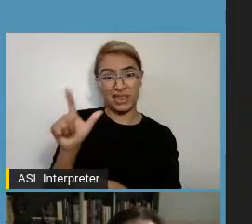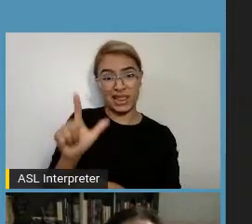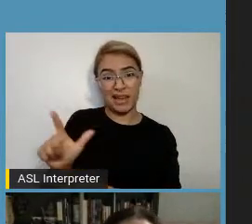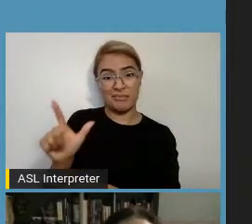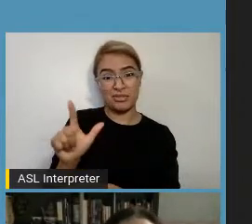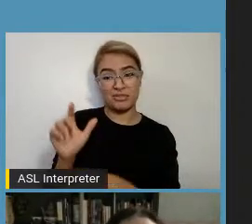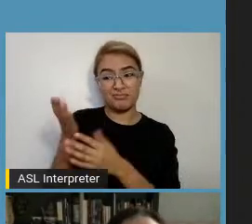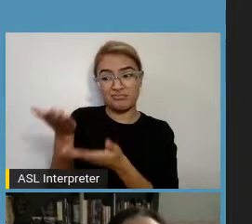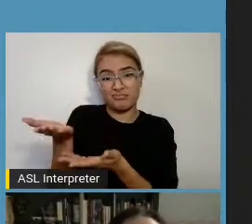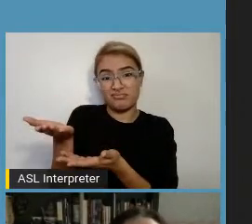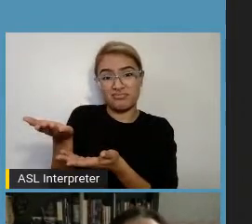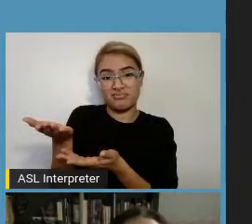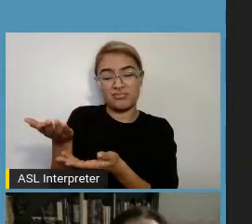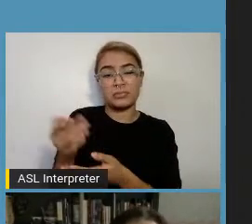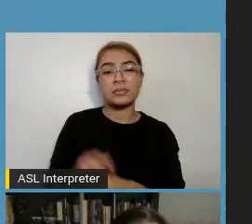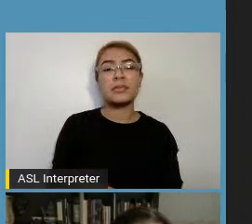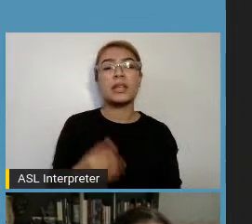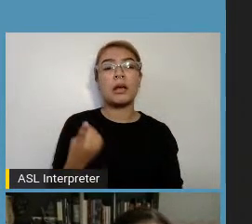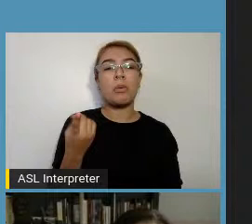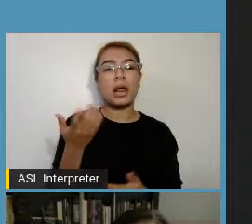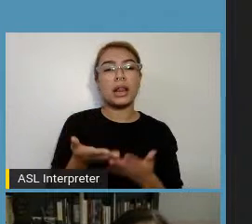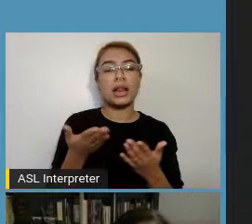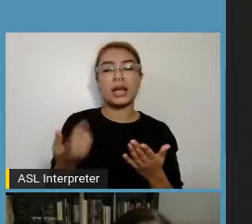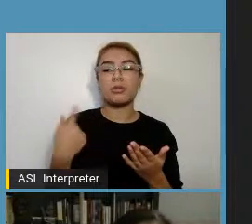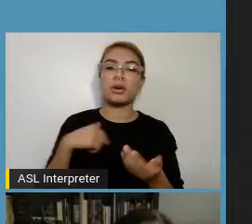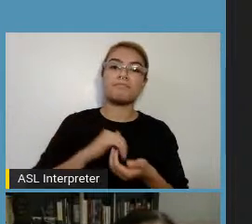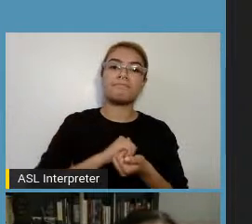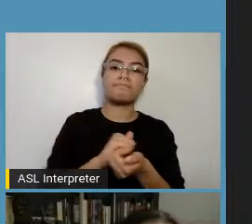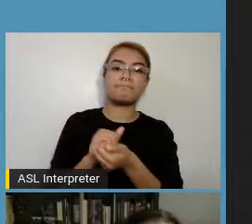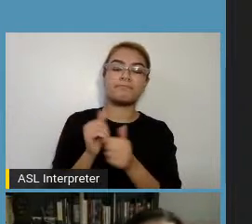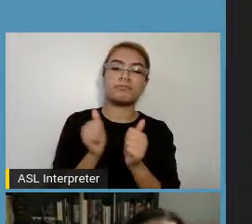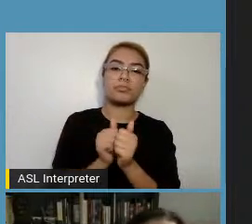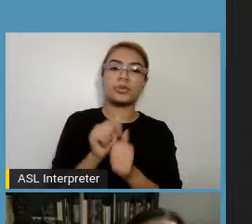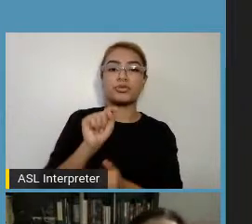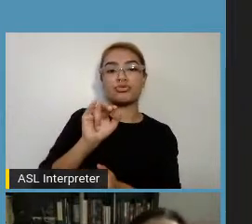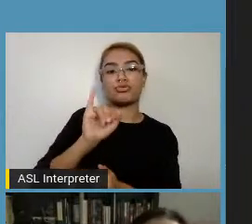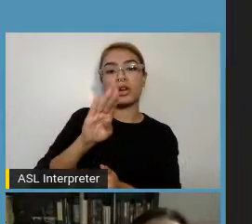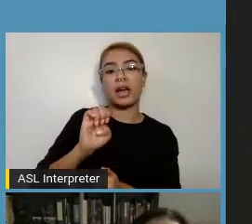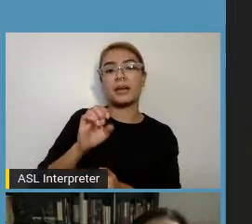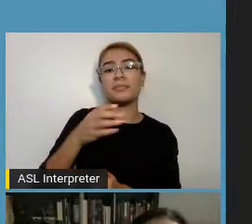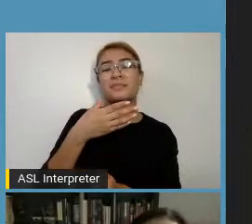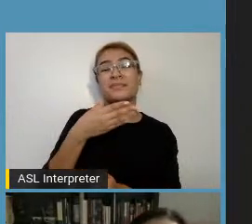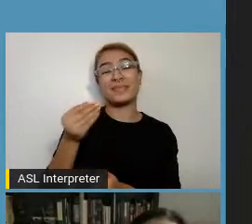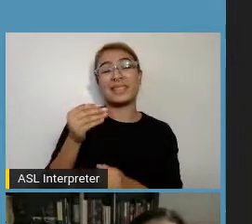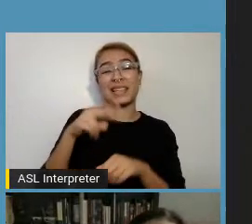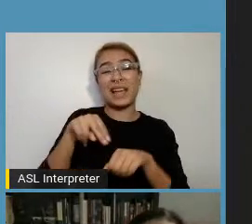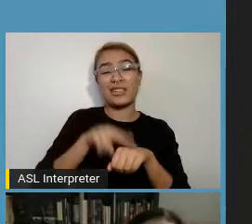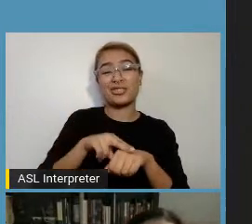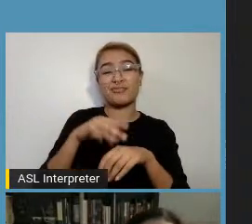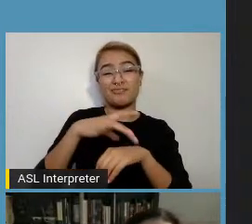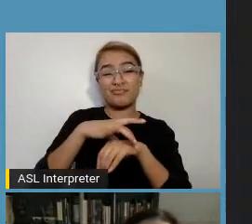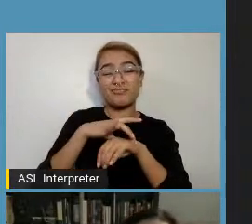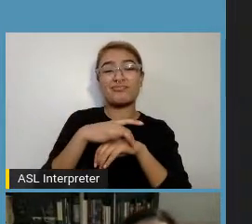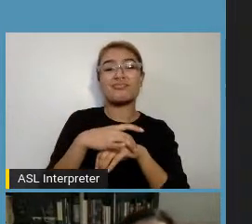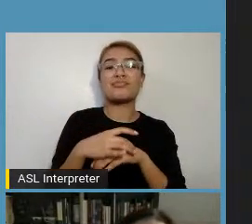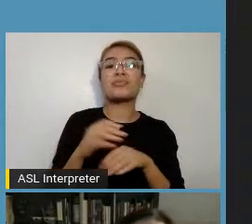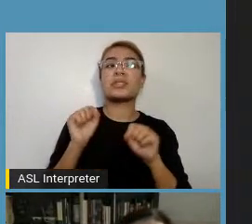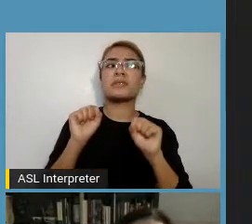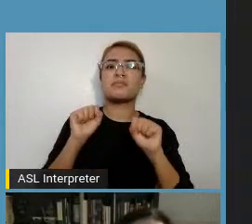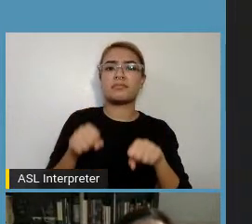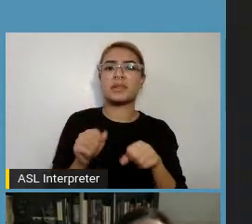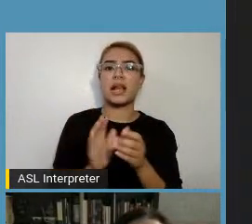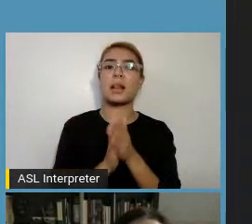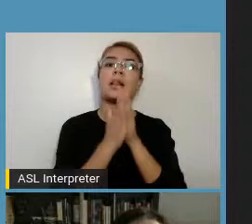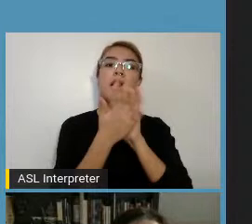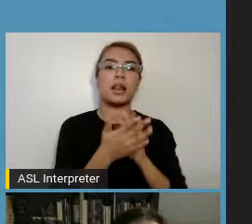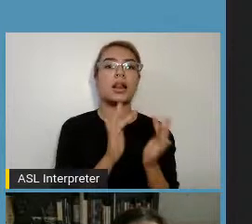year in partnership with the Hopi tribe and National Geographic, to get those recordings in a way that